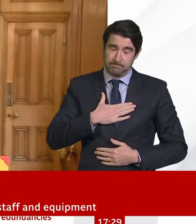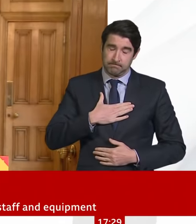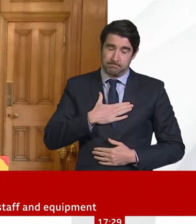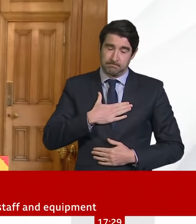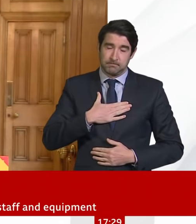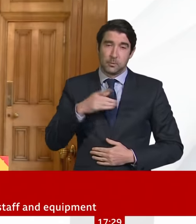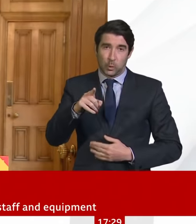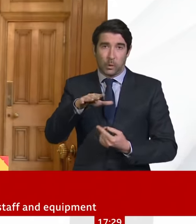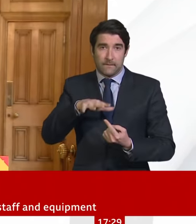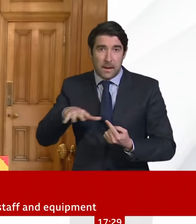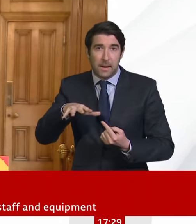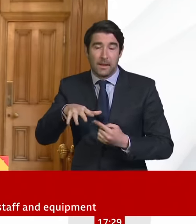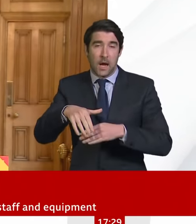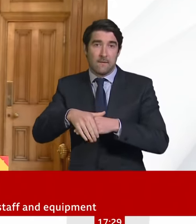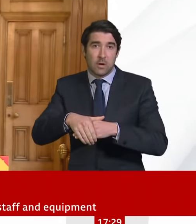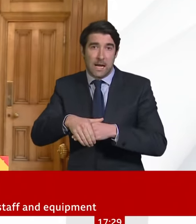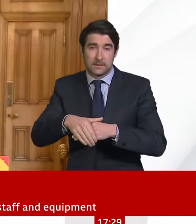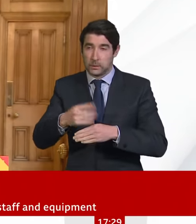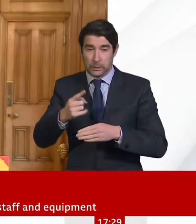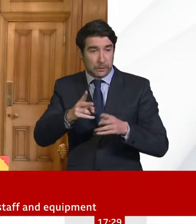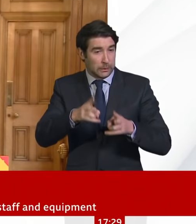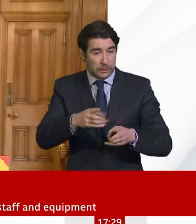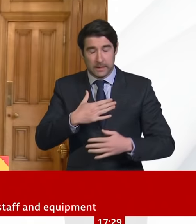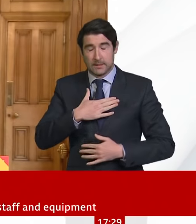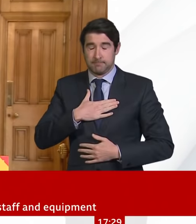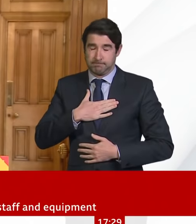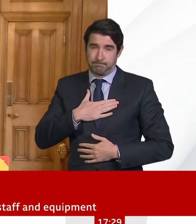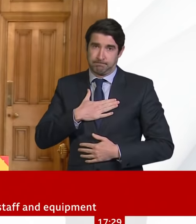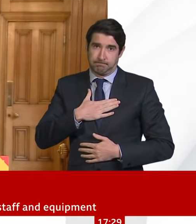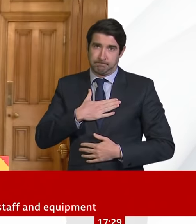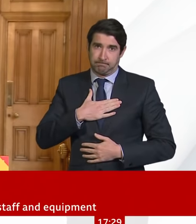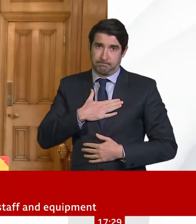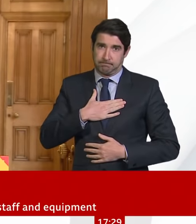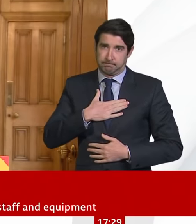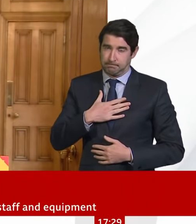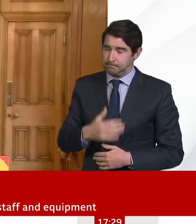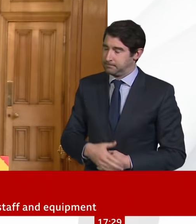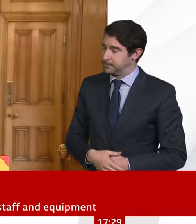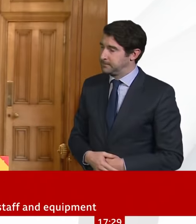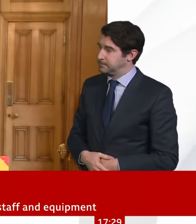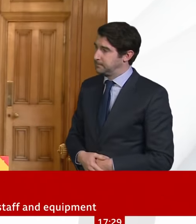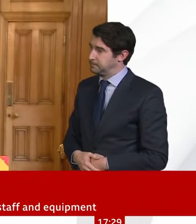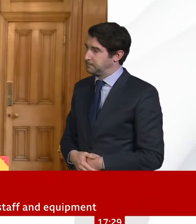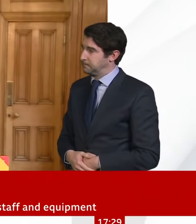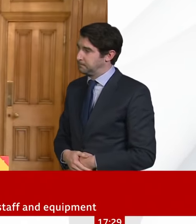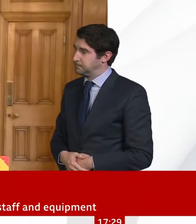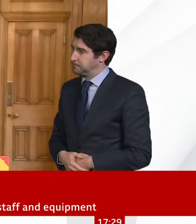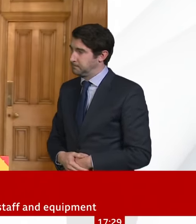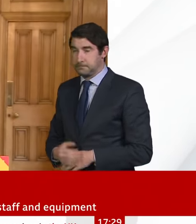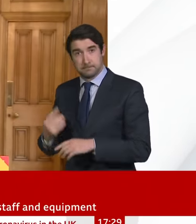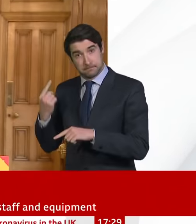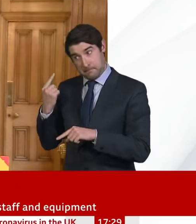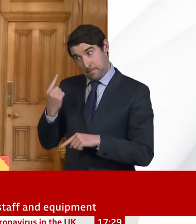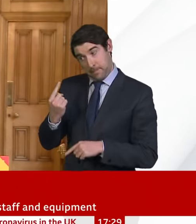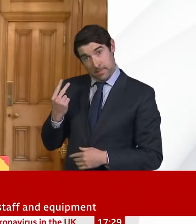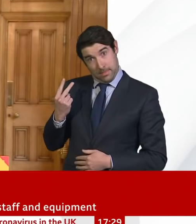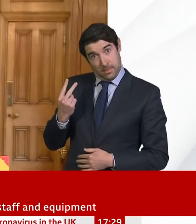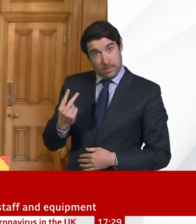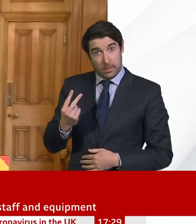victims. If the past few weeks have shown us anything, it's that we are steadfast as a country in